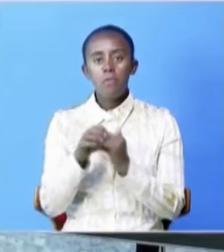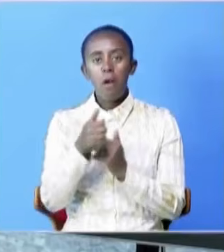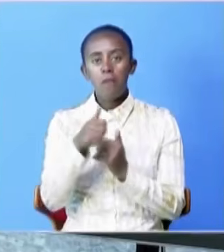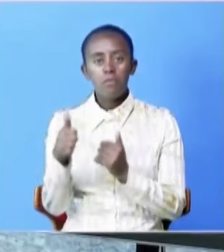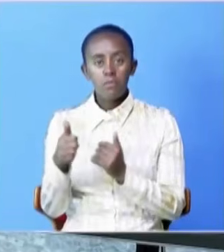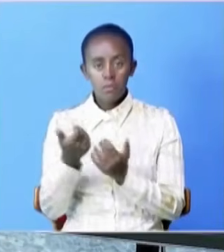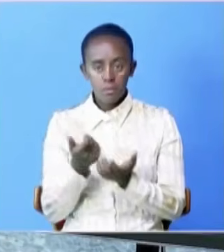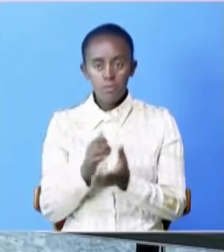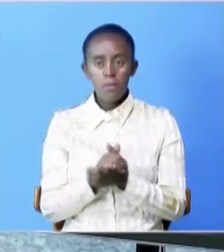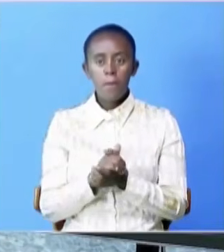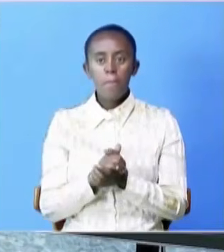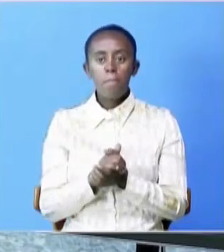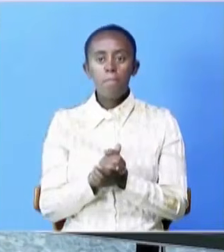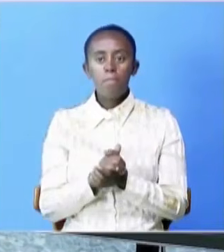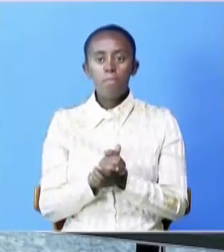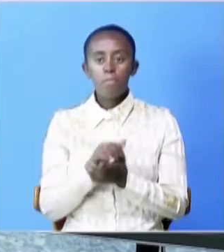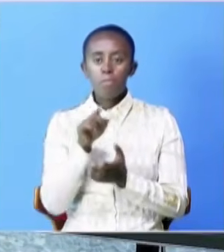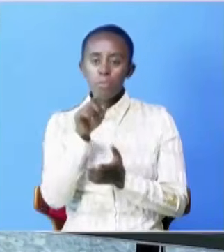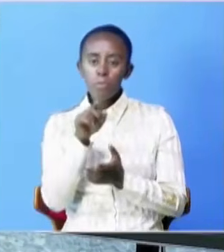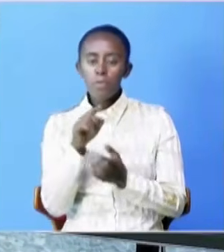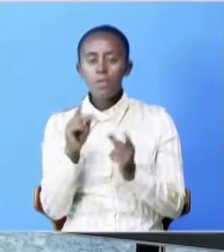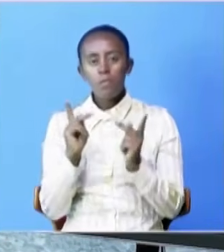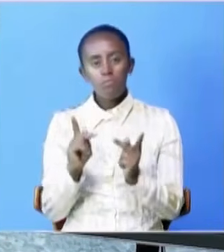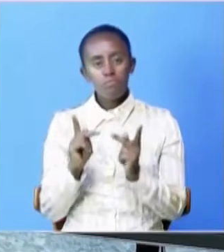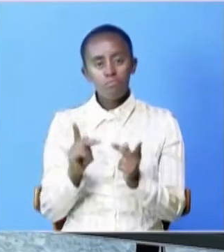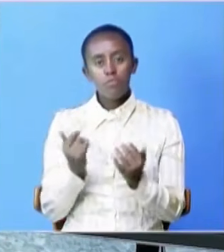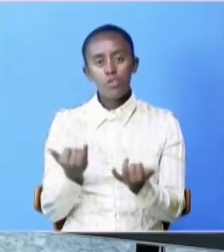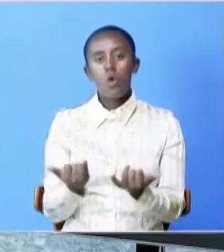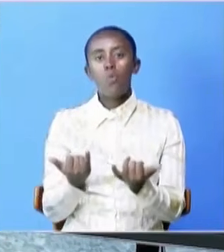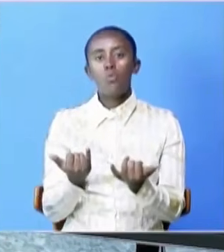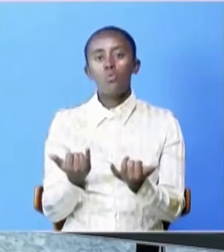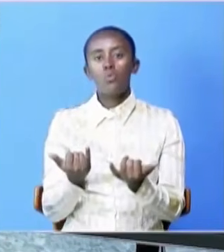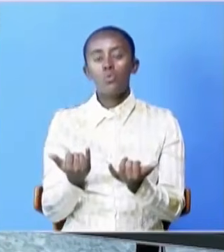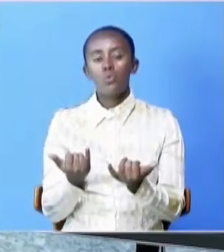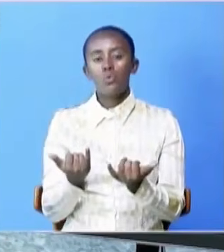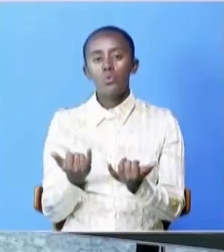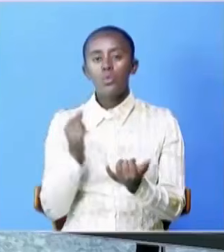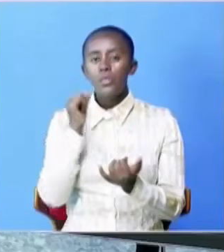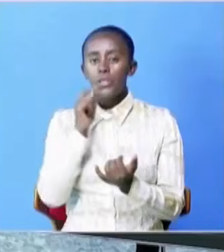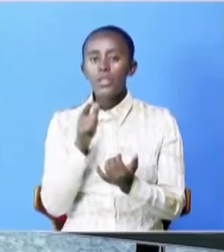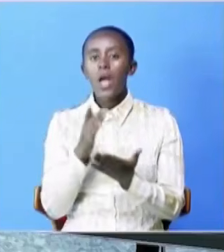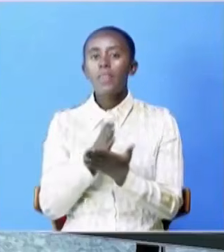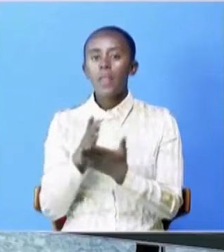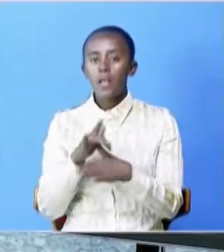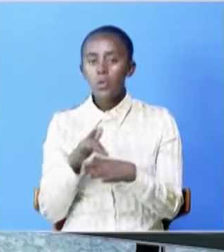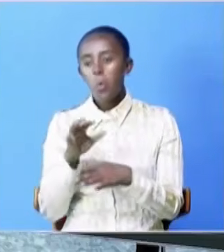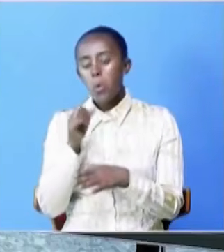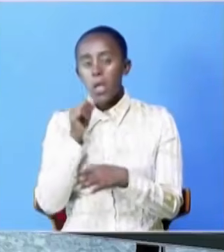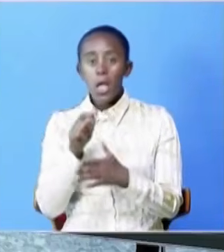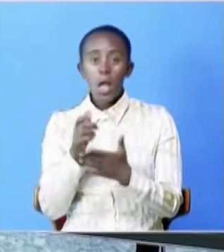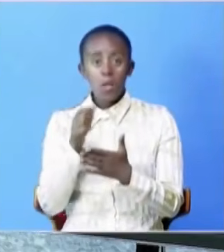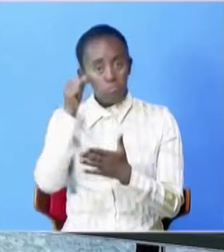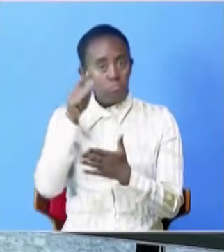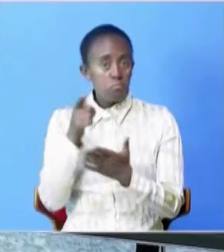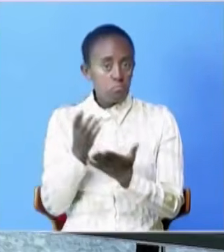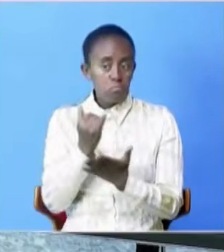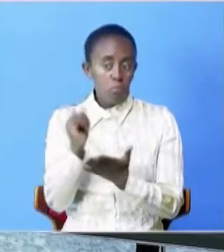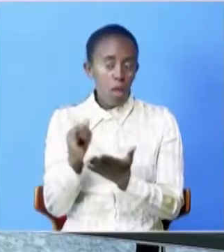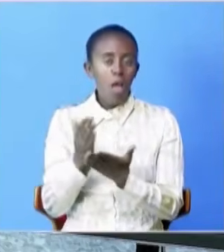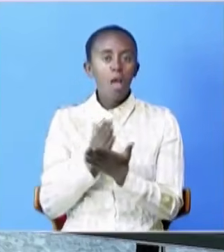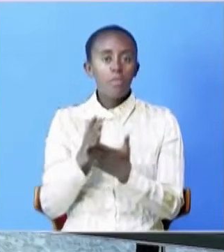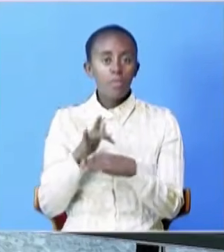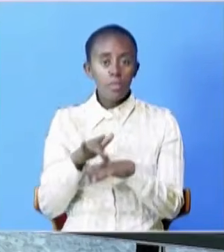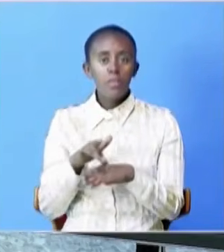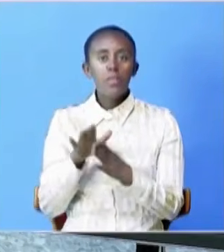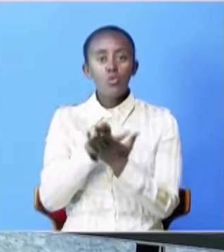So this is a present situation that is happening now. If you say she attends or he attends or they attend school